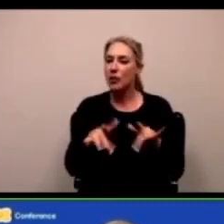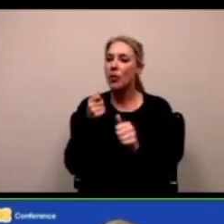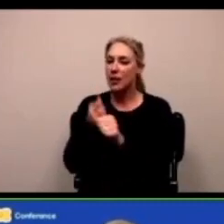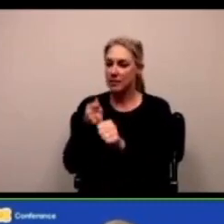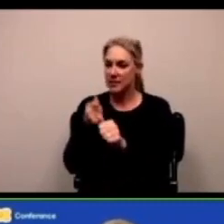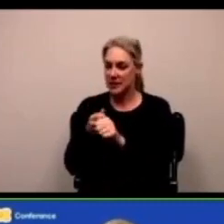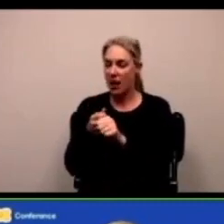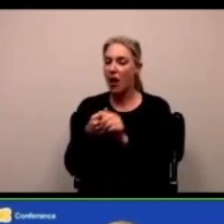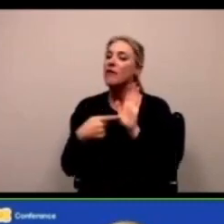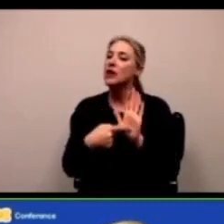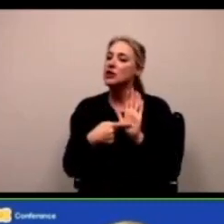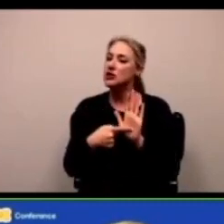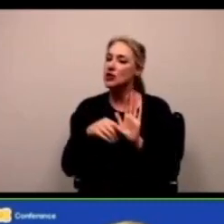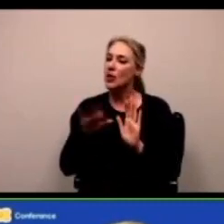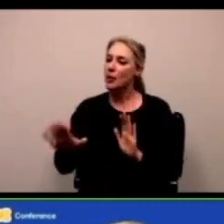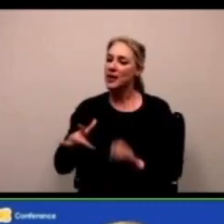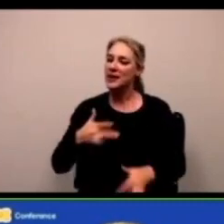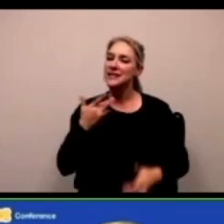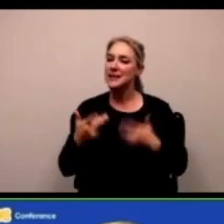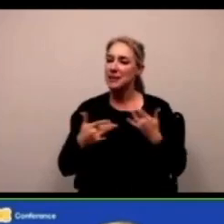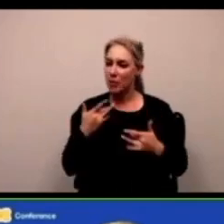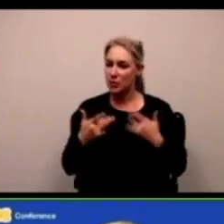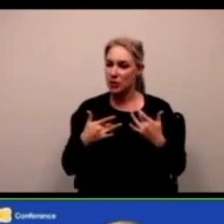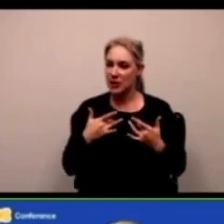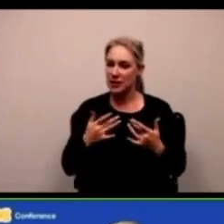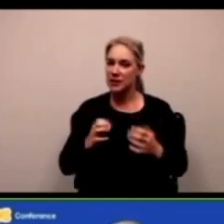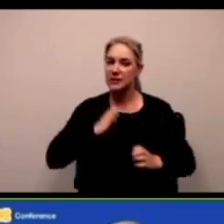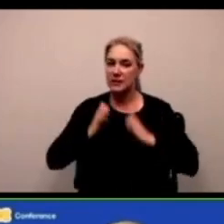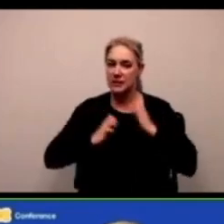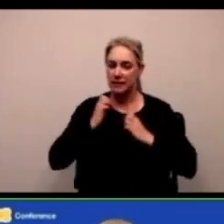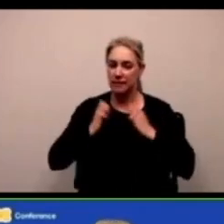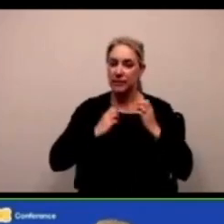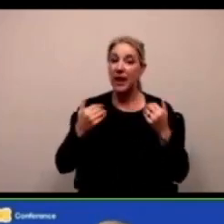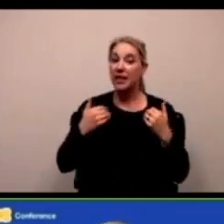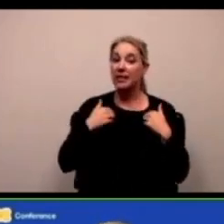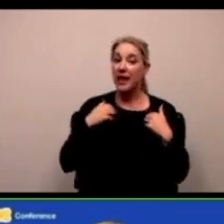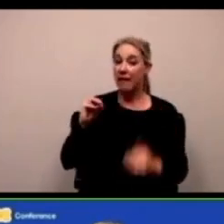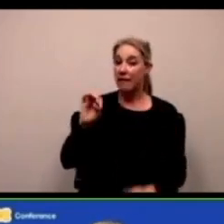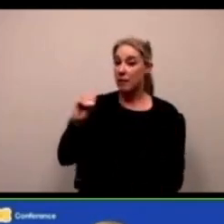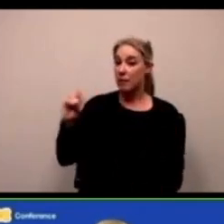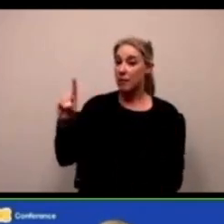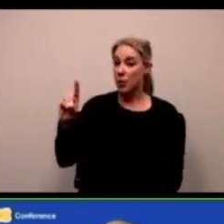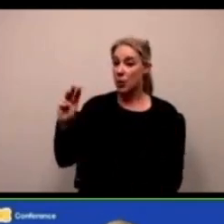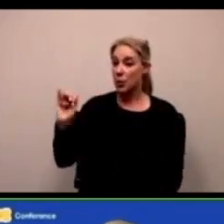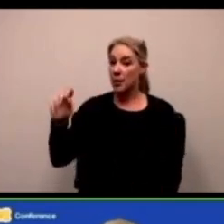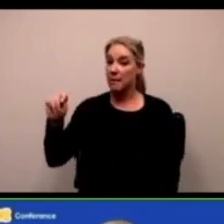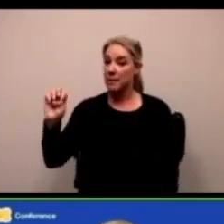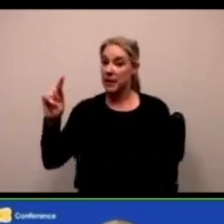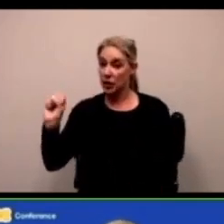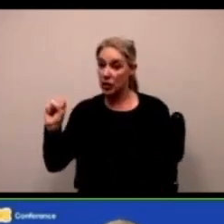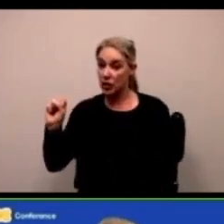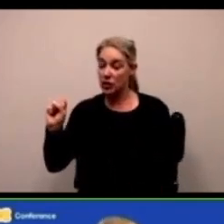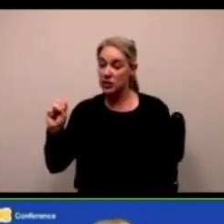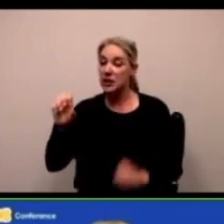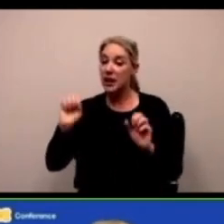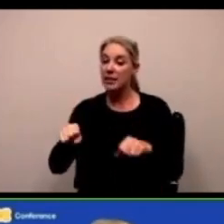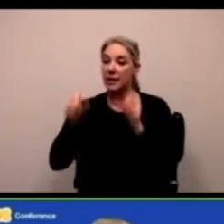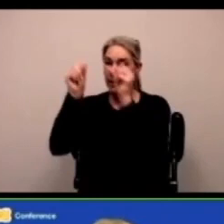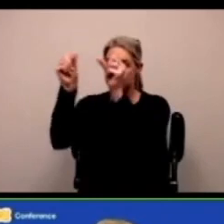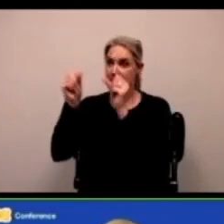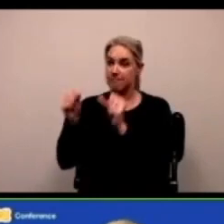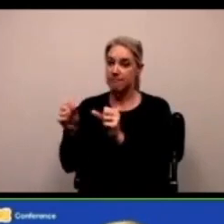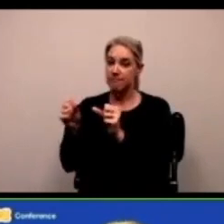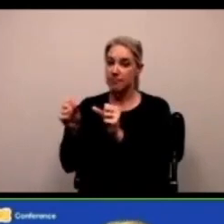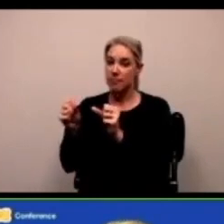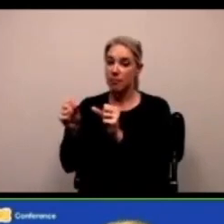showed emotions. They have mood meters where when they come in, they put a little clothespin